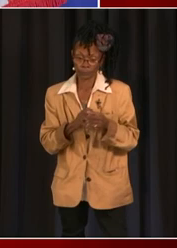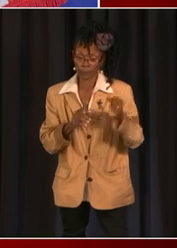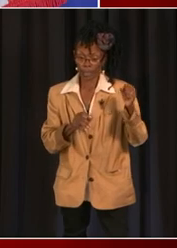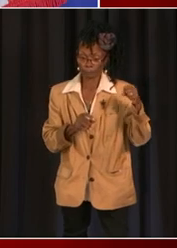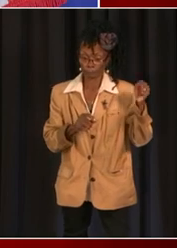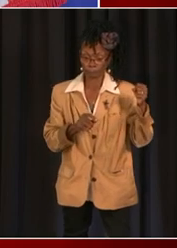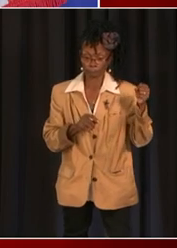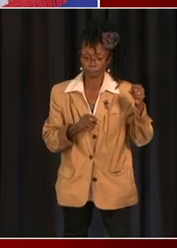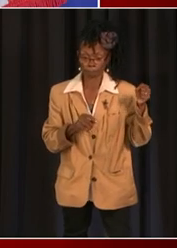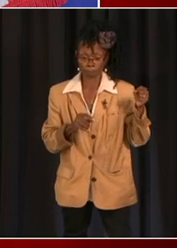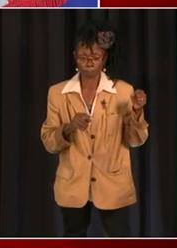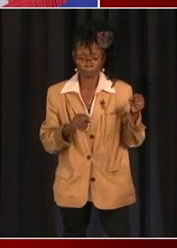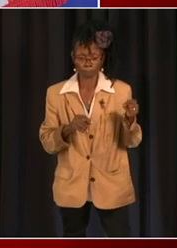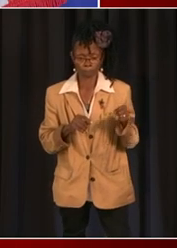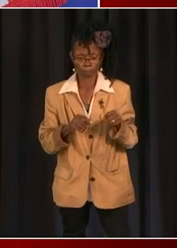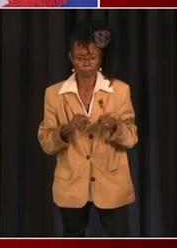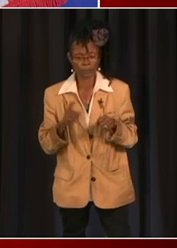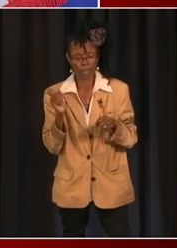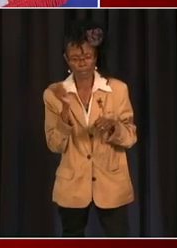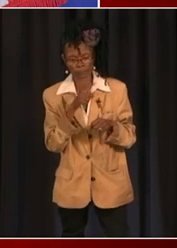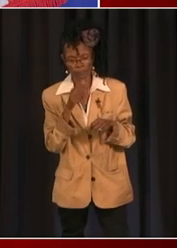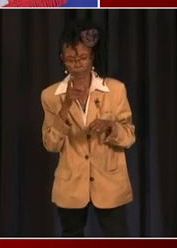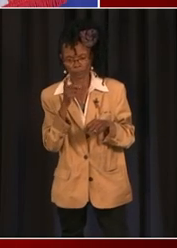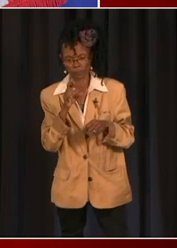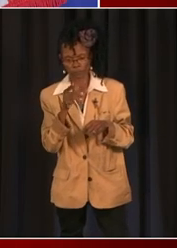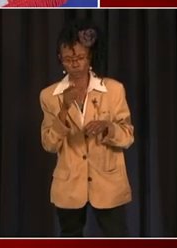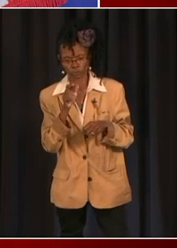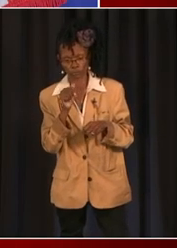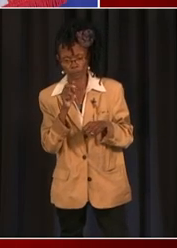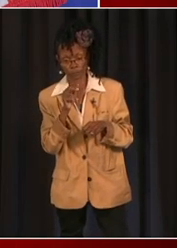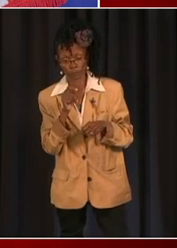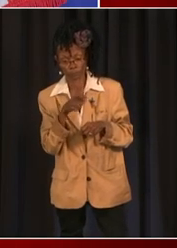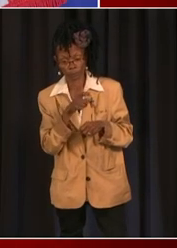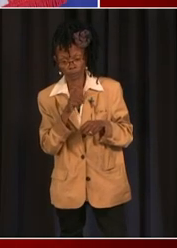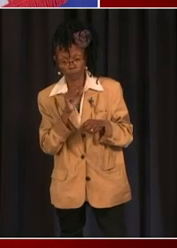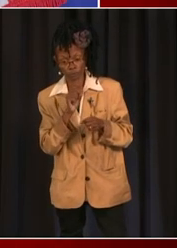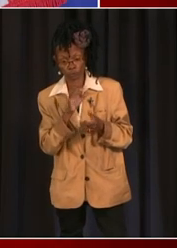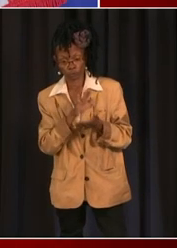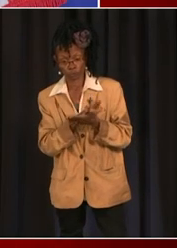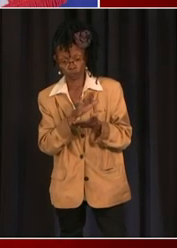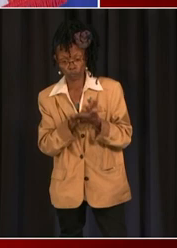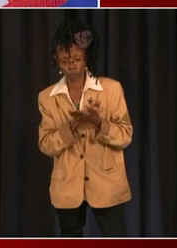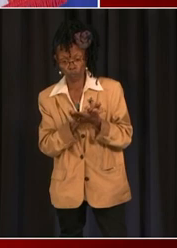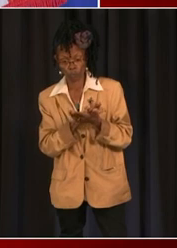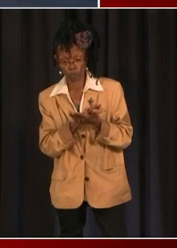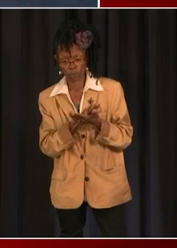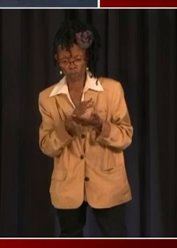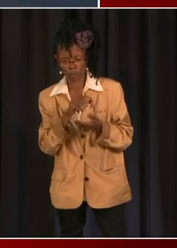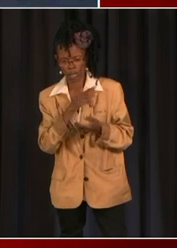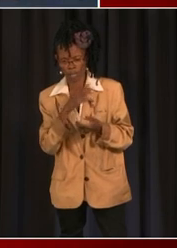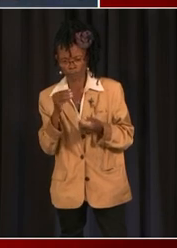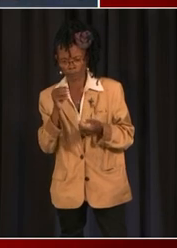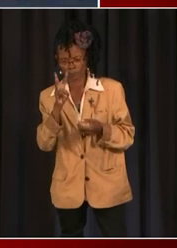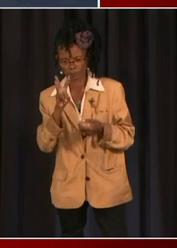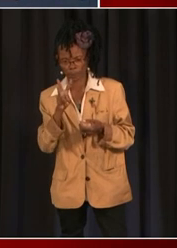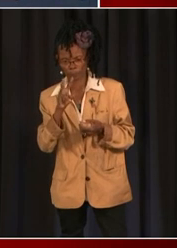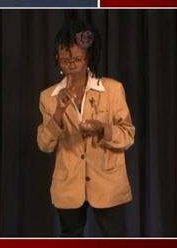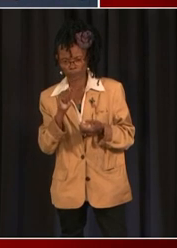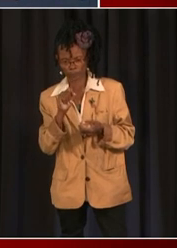Yes. Chancellor Farabee, you said that the school system and the WTU have a verbal agreement over an